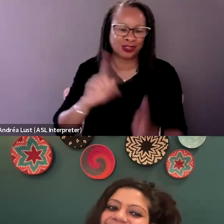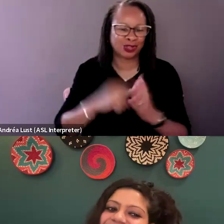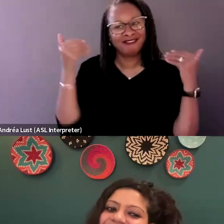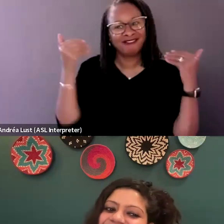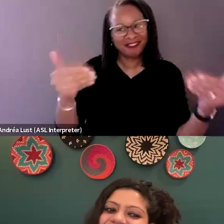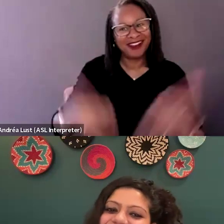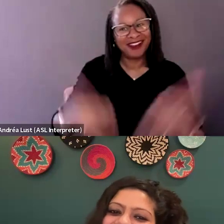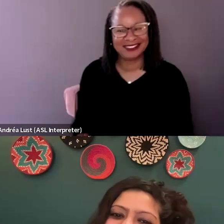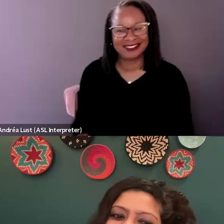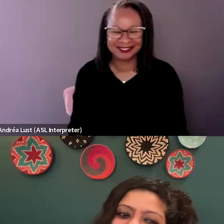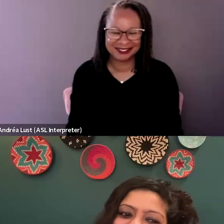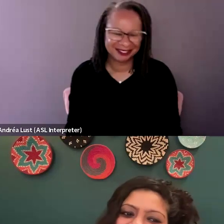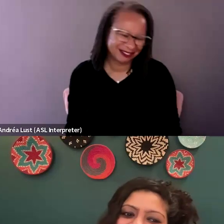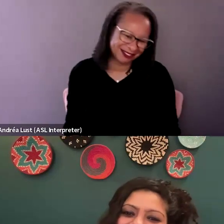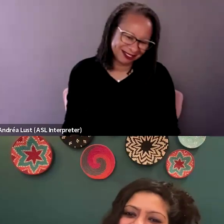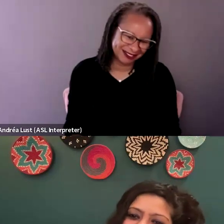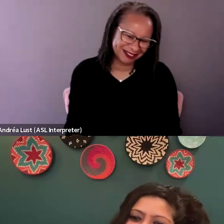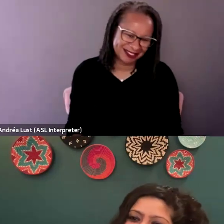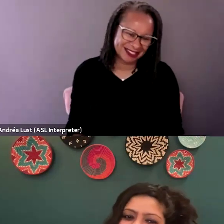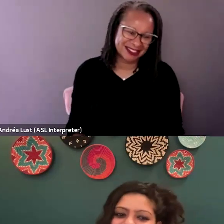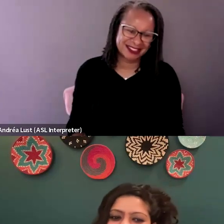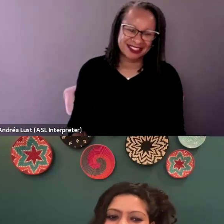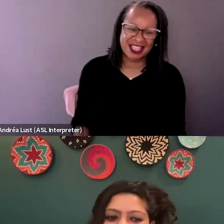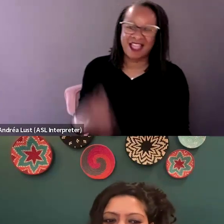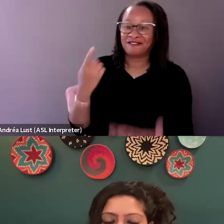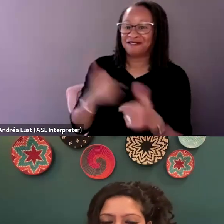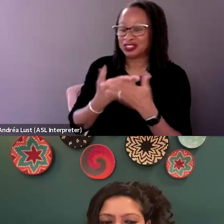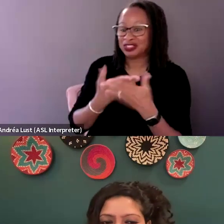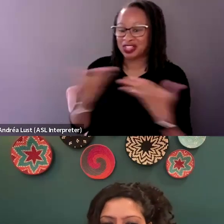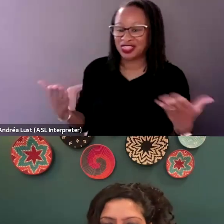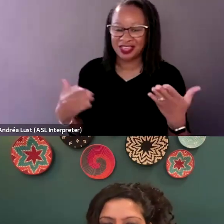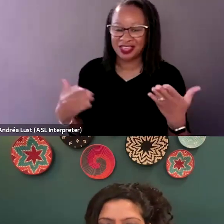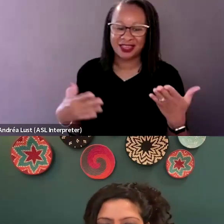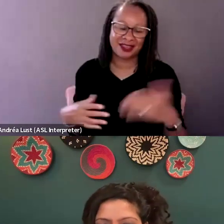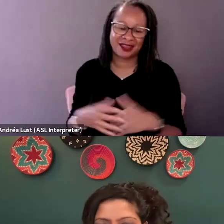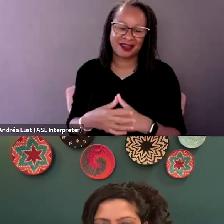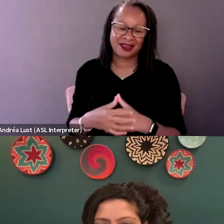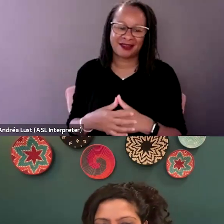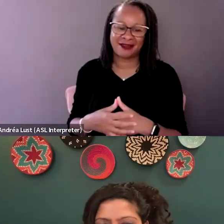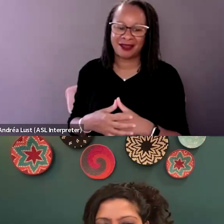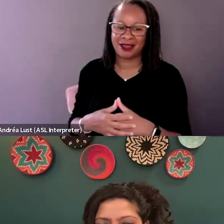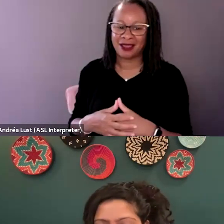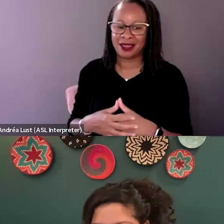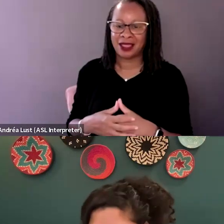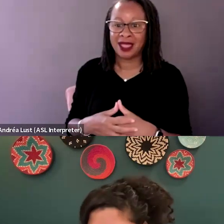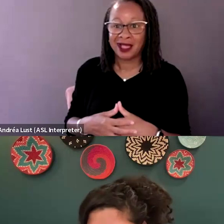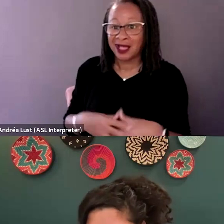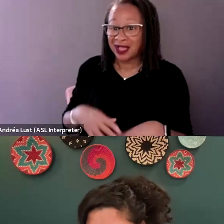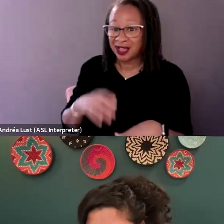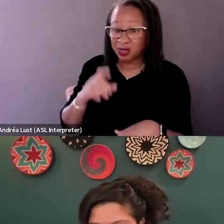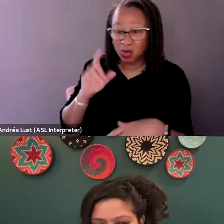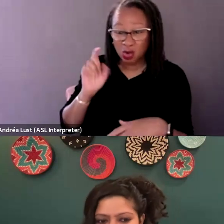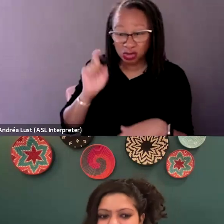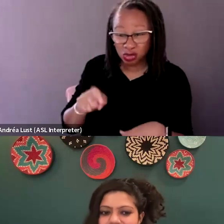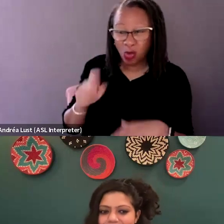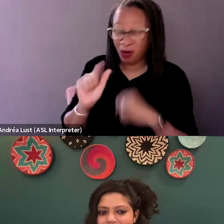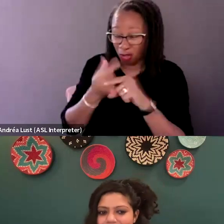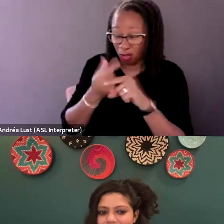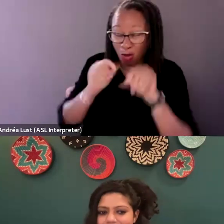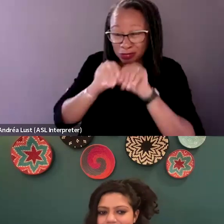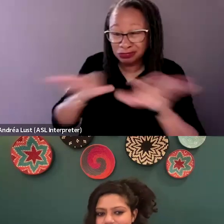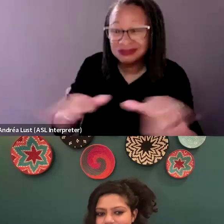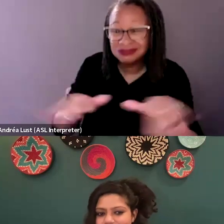those three kinds of clauses of exactly what the final cut flowchart is, exactly what the exit